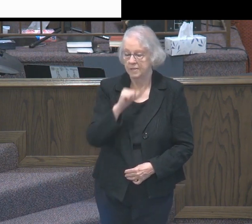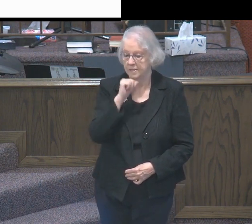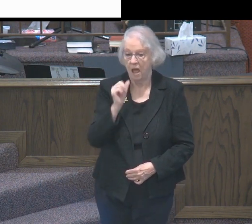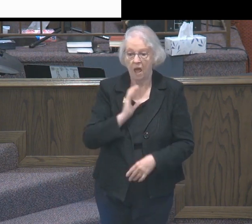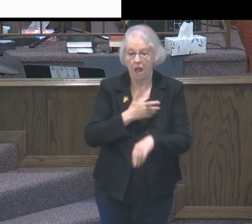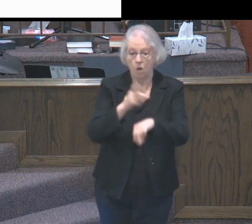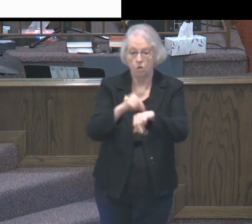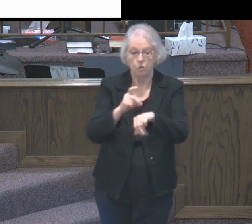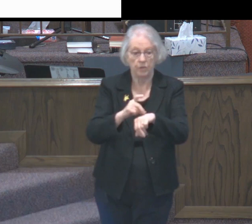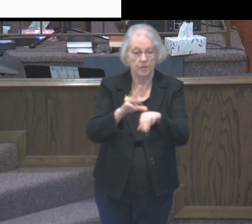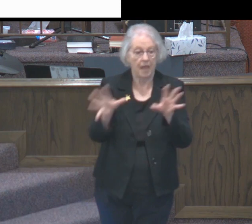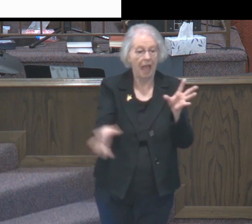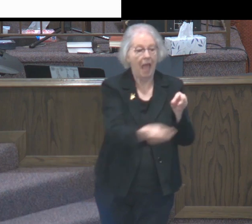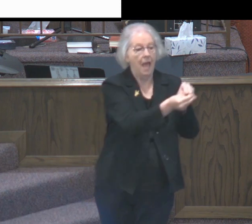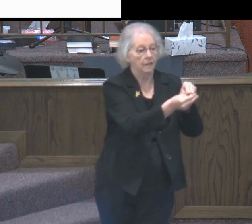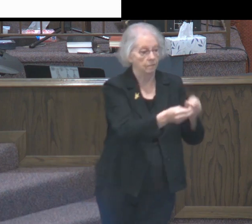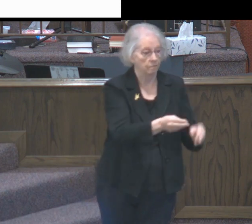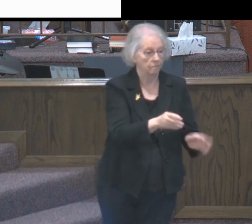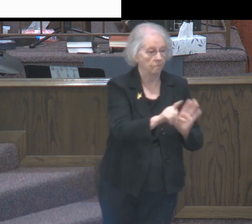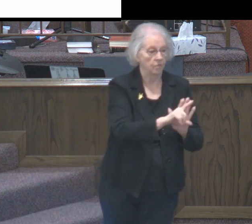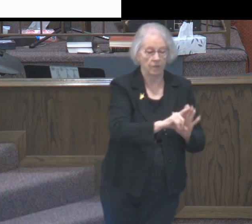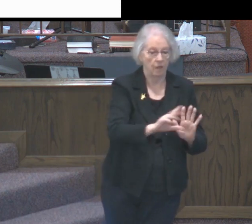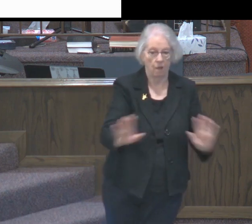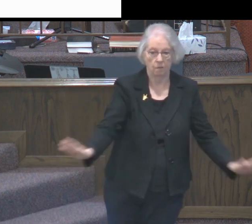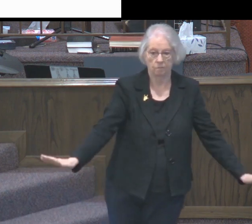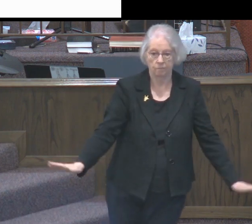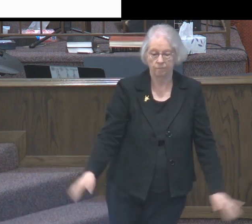When we get to murder, when we get to adultery, when we get to